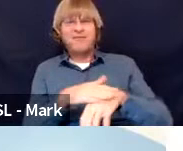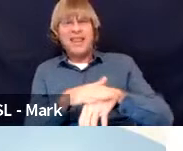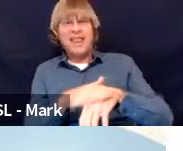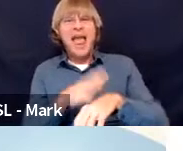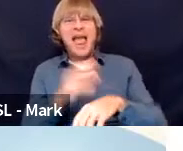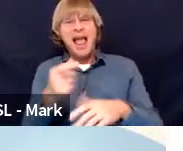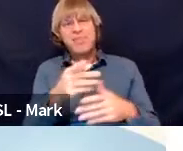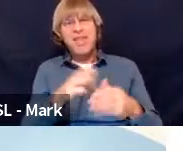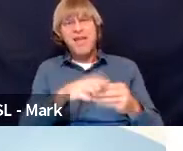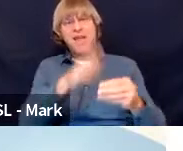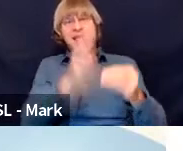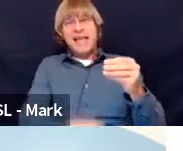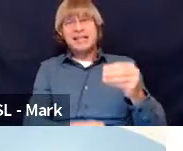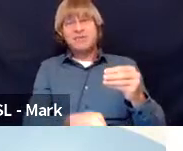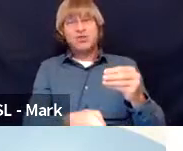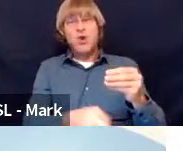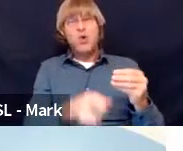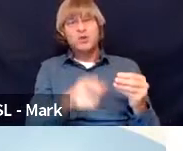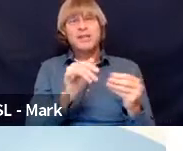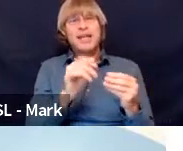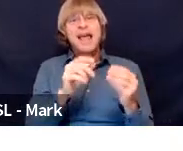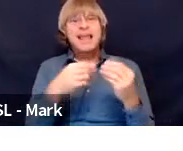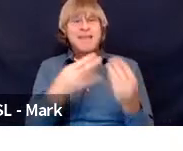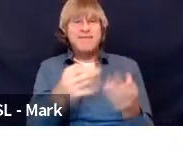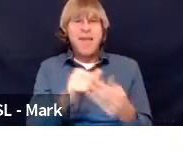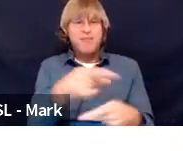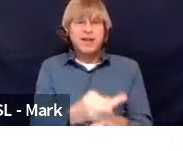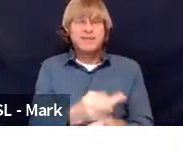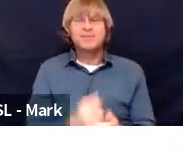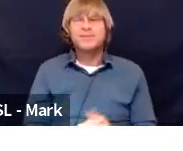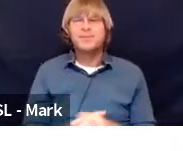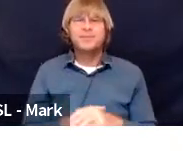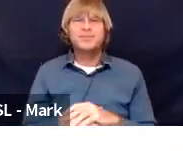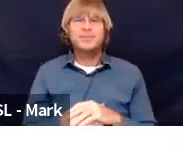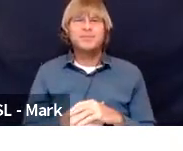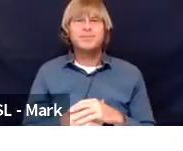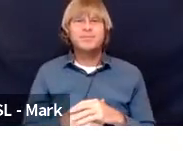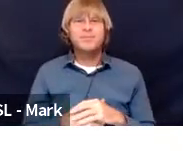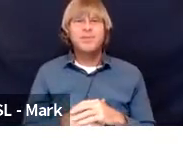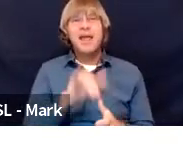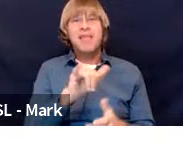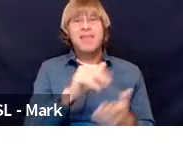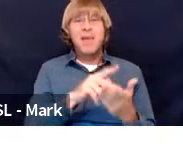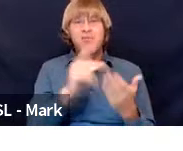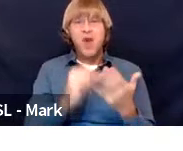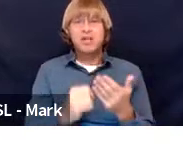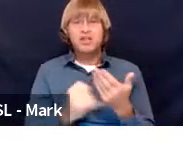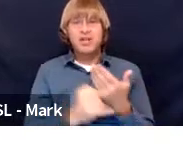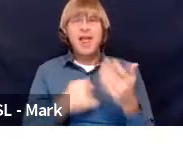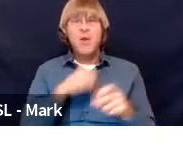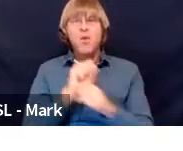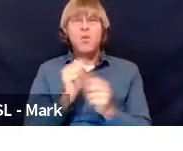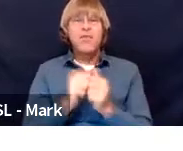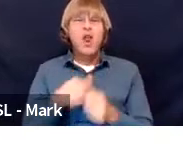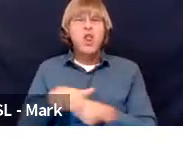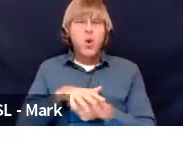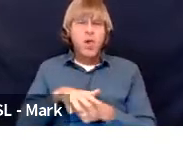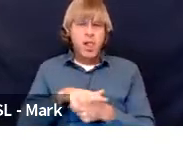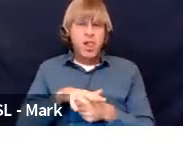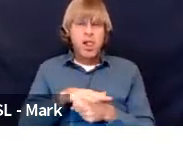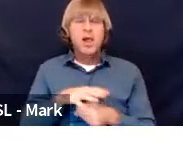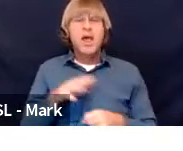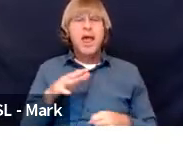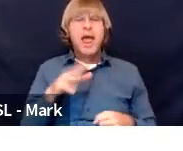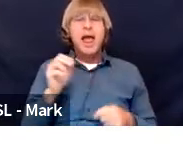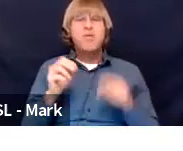finished results given the product at hand. This project I worked on locally here,